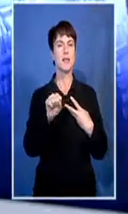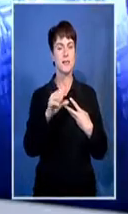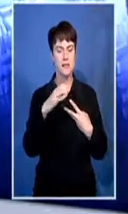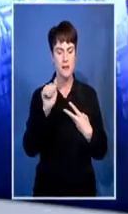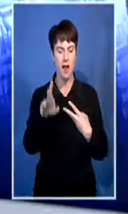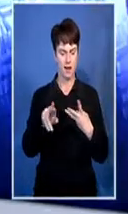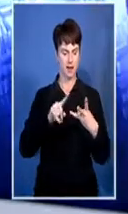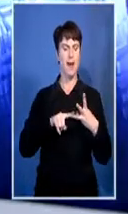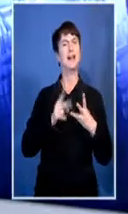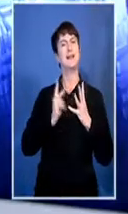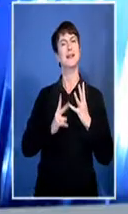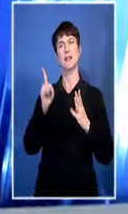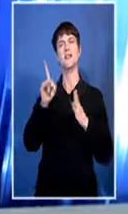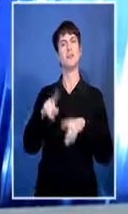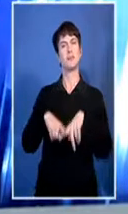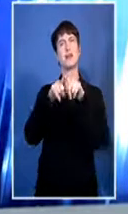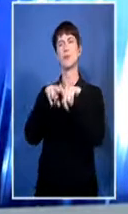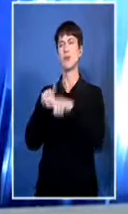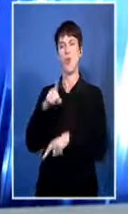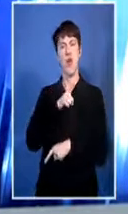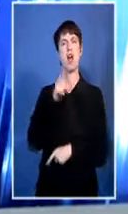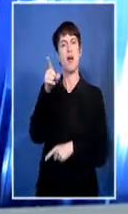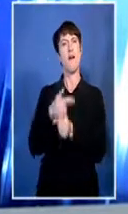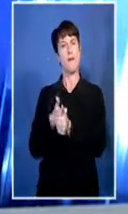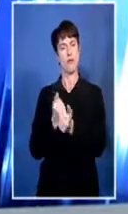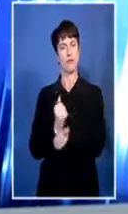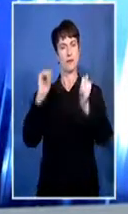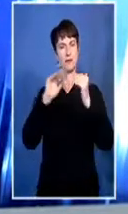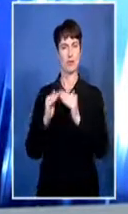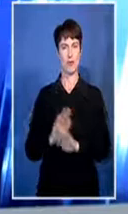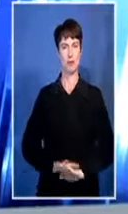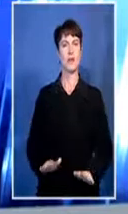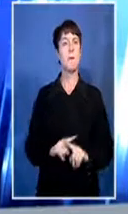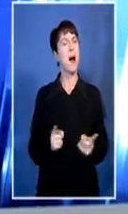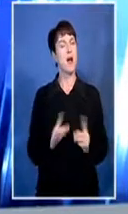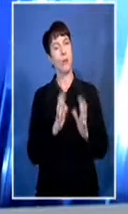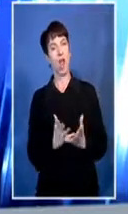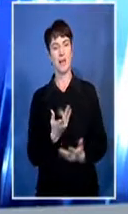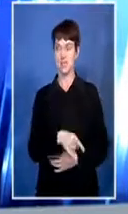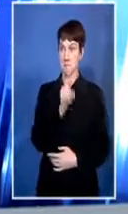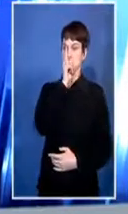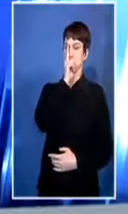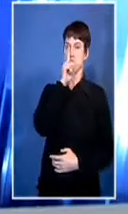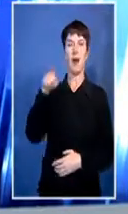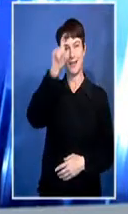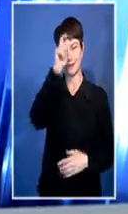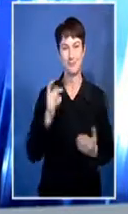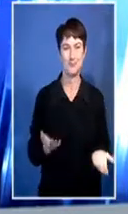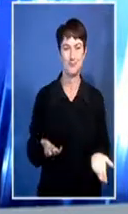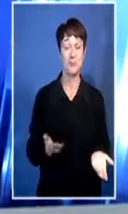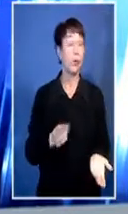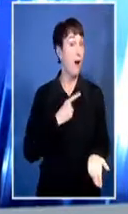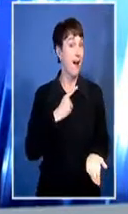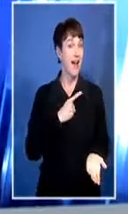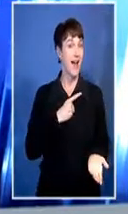etc. But the response from capitals in the Western world has been lukewarm, to say the least. And that's largely because of